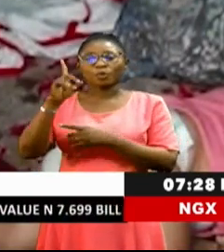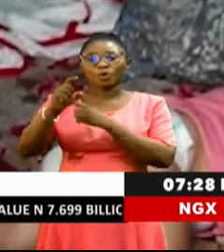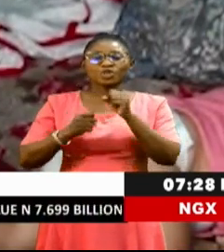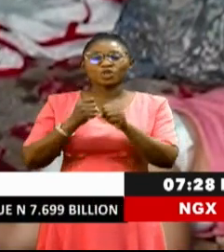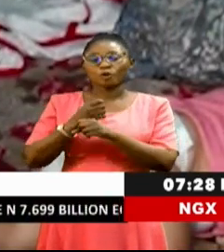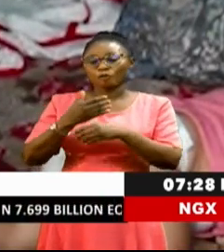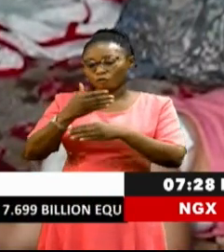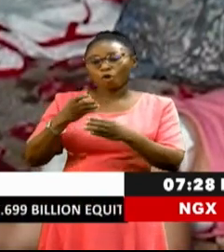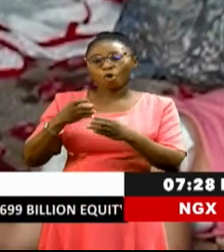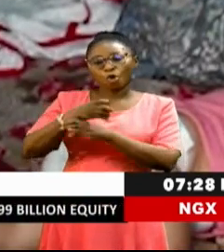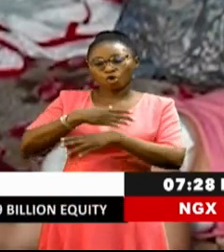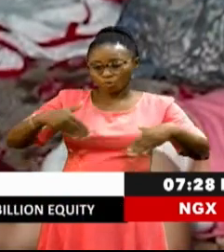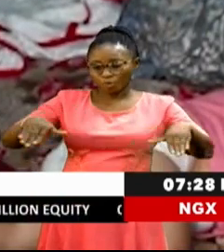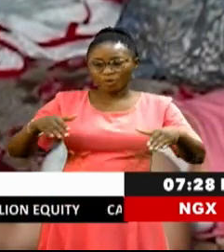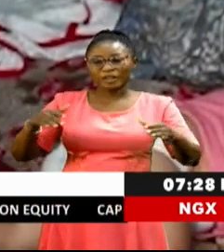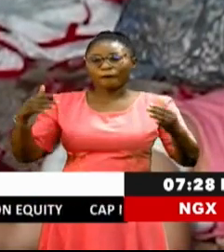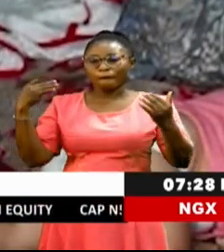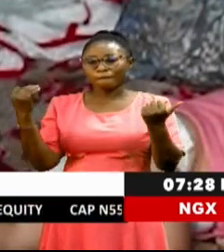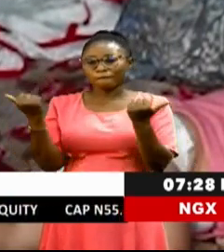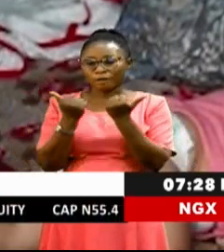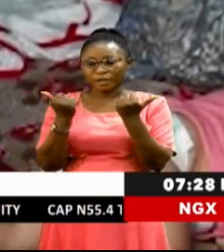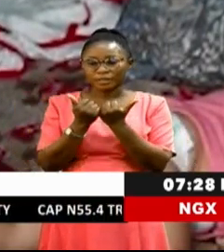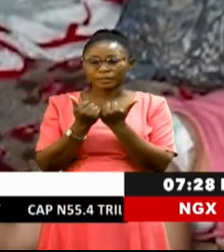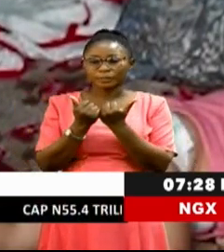cross-border exchanges of fire.